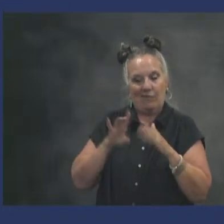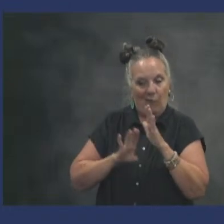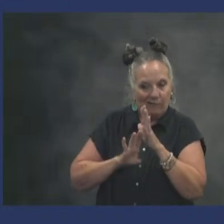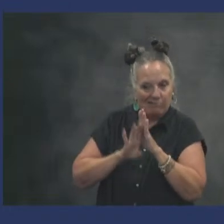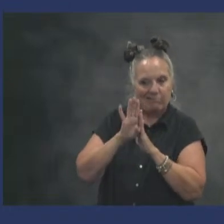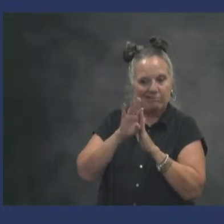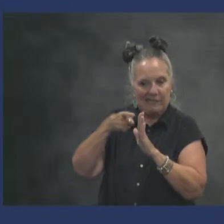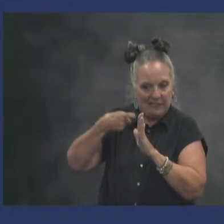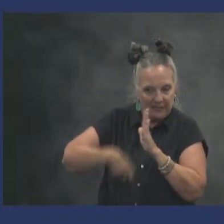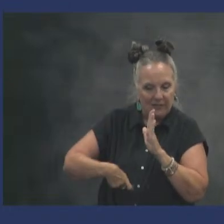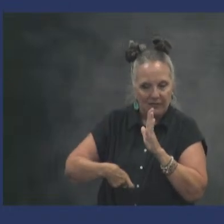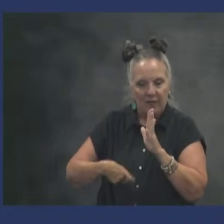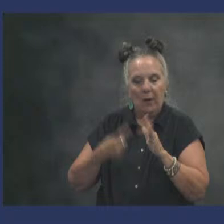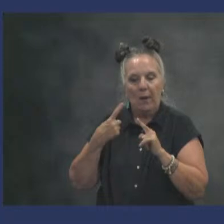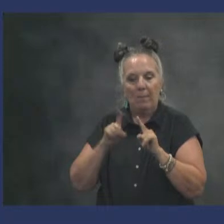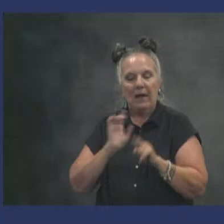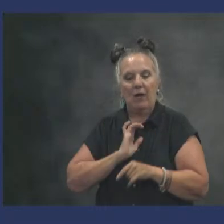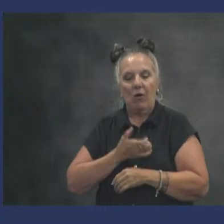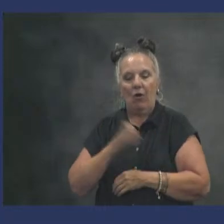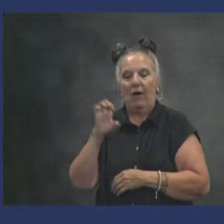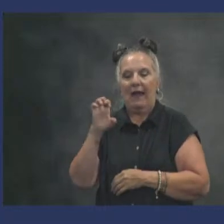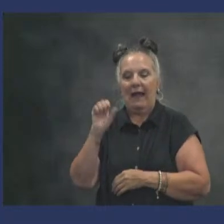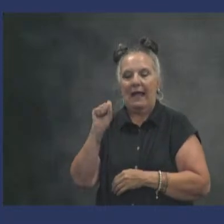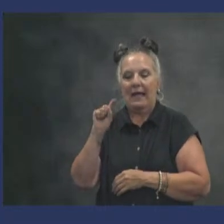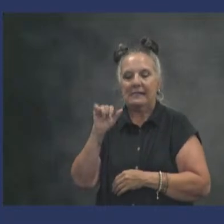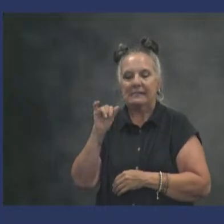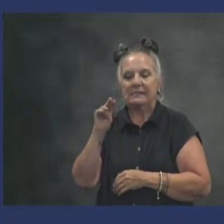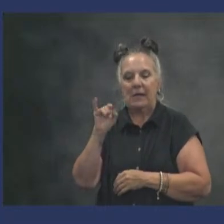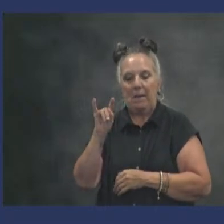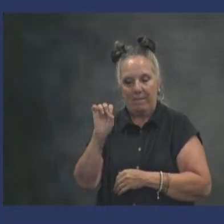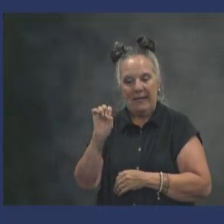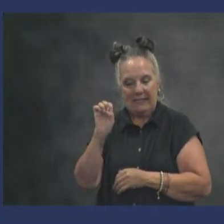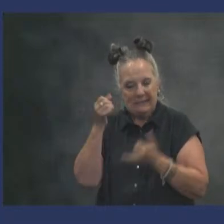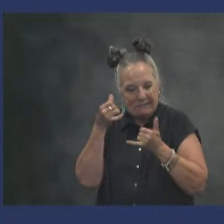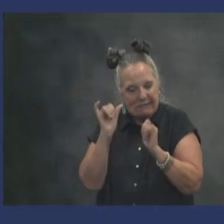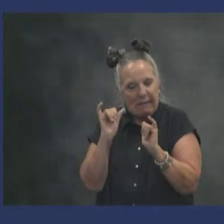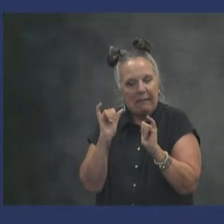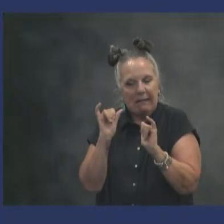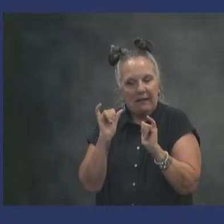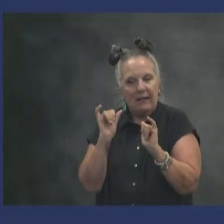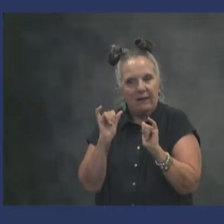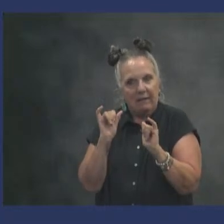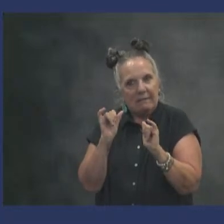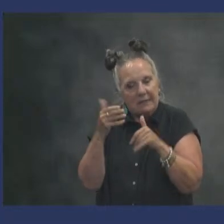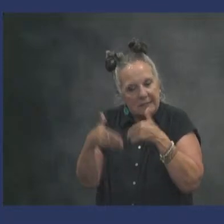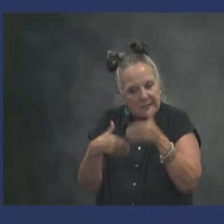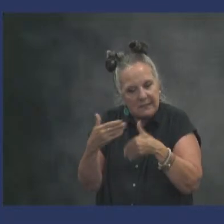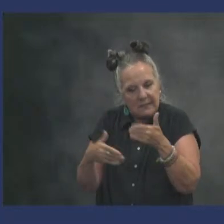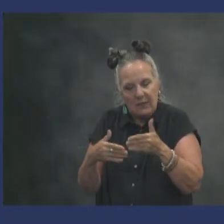in the estimate. There's still a little bit of ways to go in terms